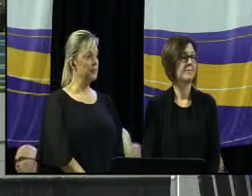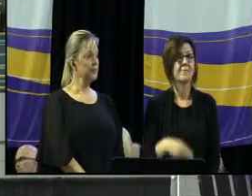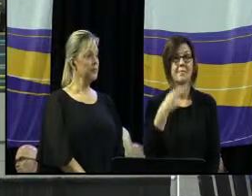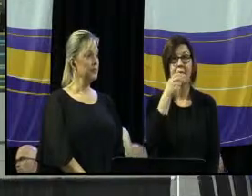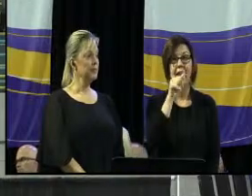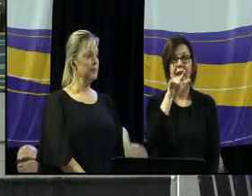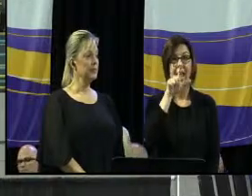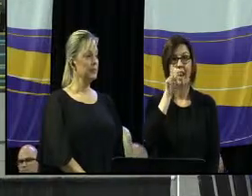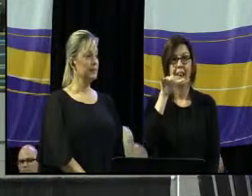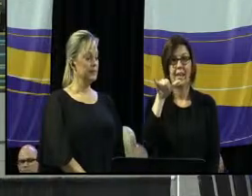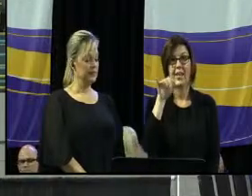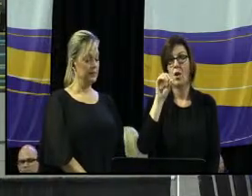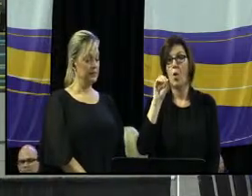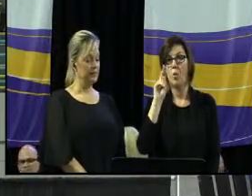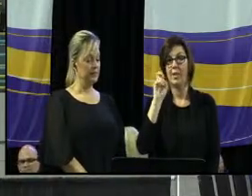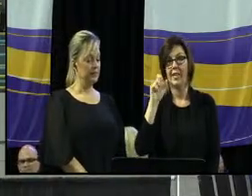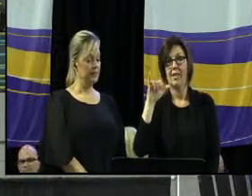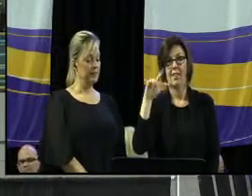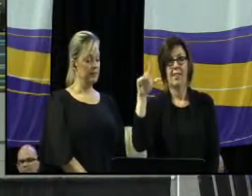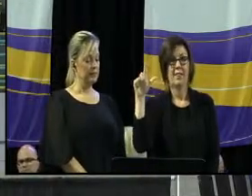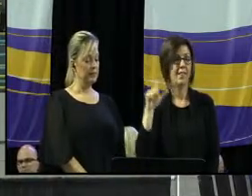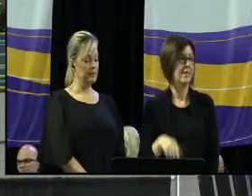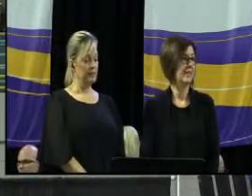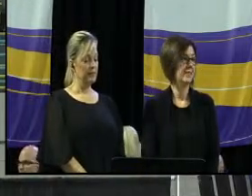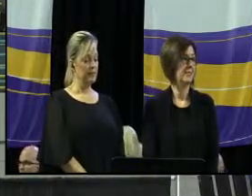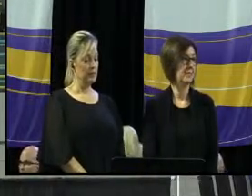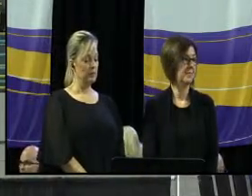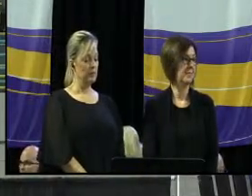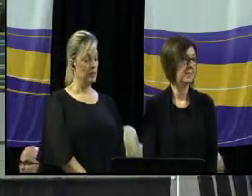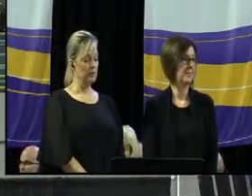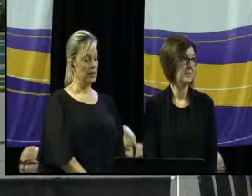Haley Savannah O'Neill.